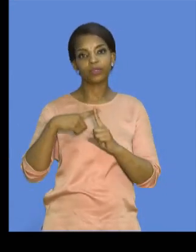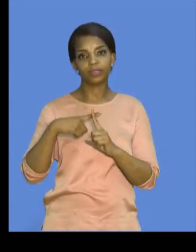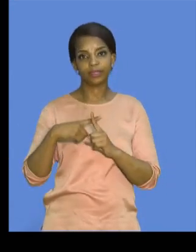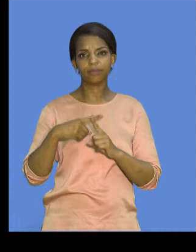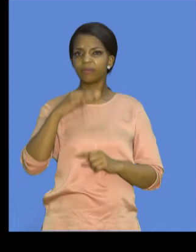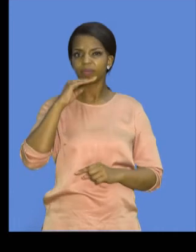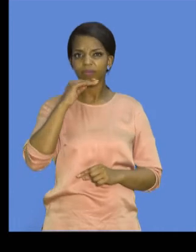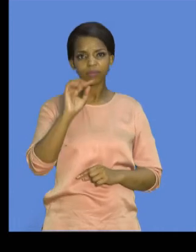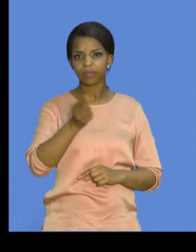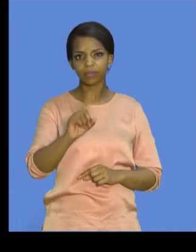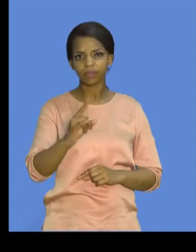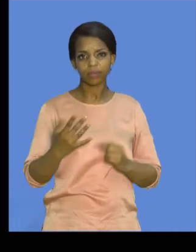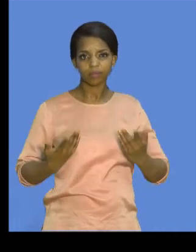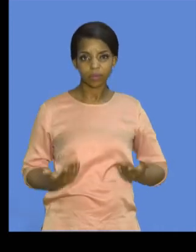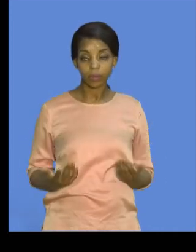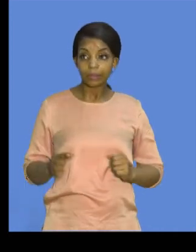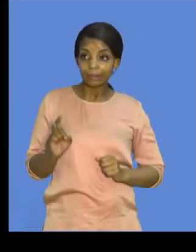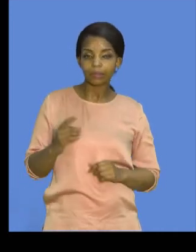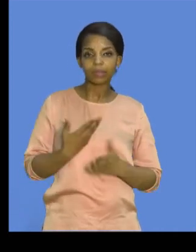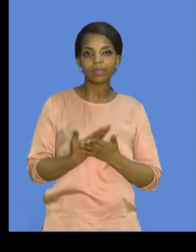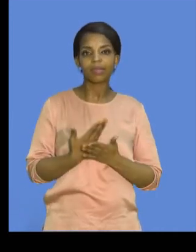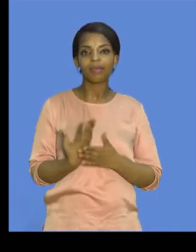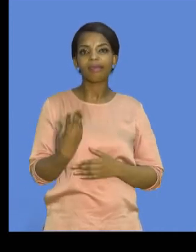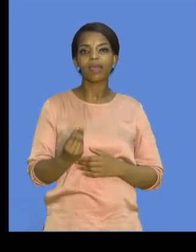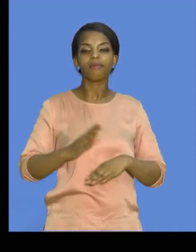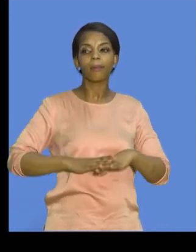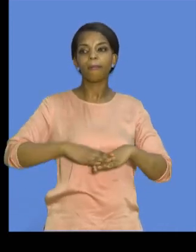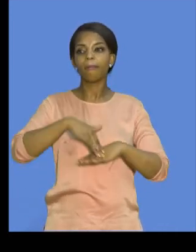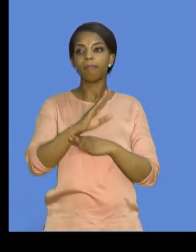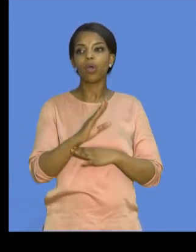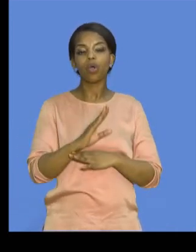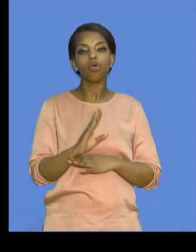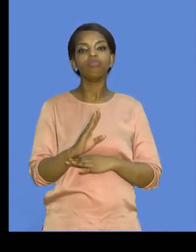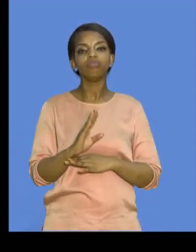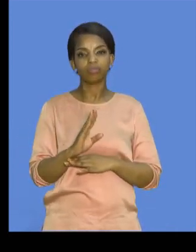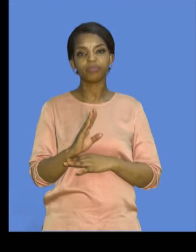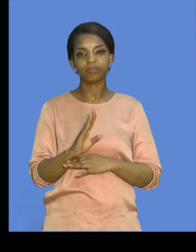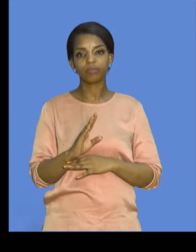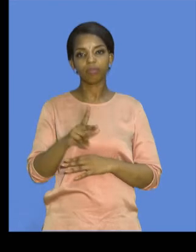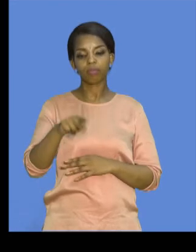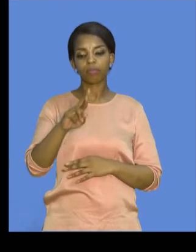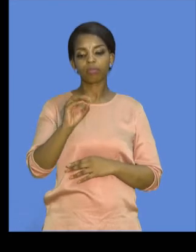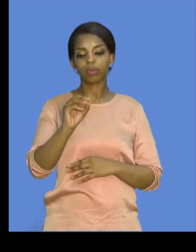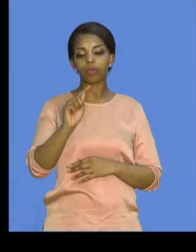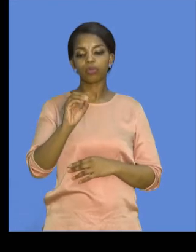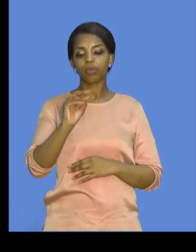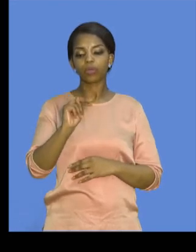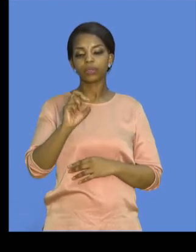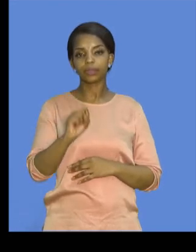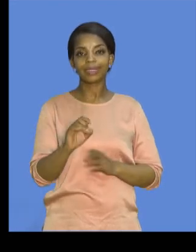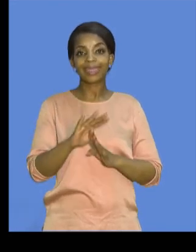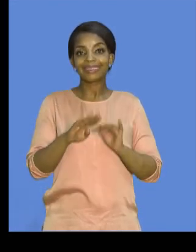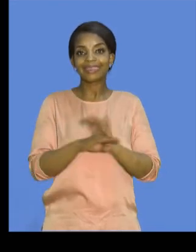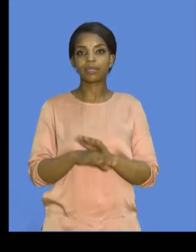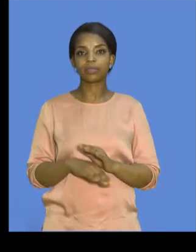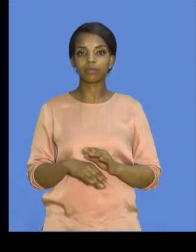has more protons. This one has got excess protons, right? Okay, so this one has got excess protons than